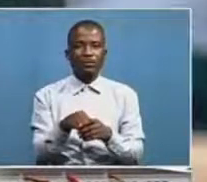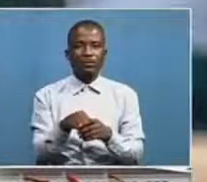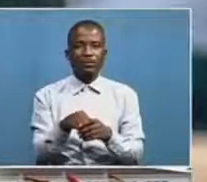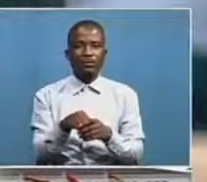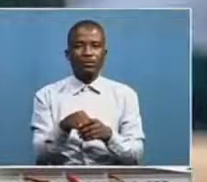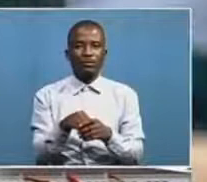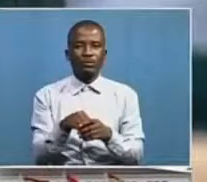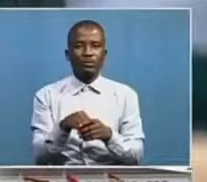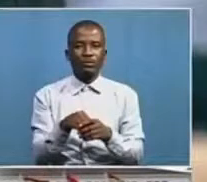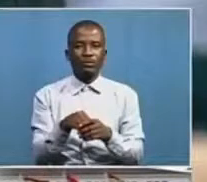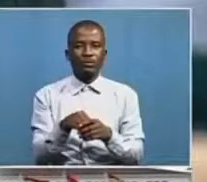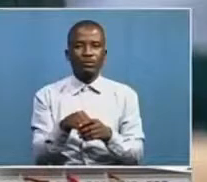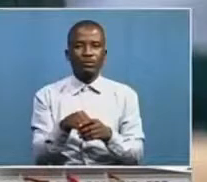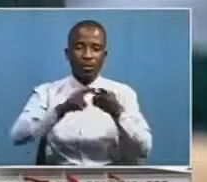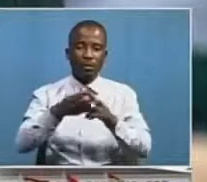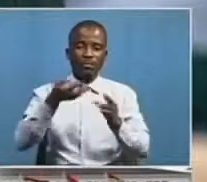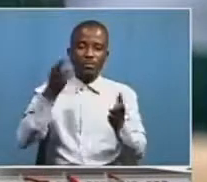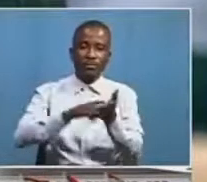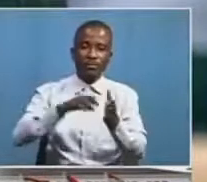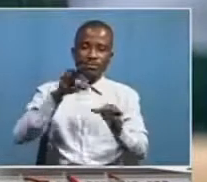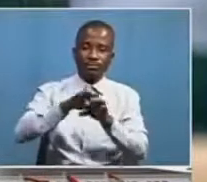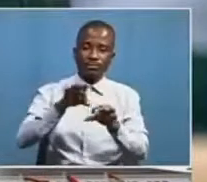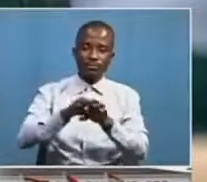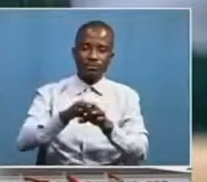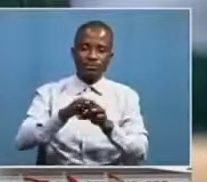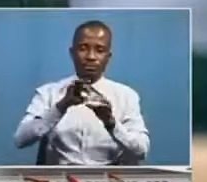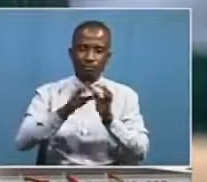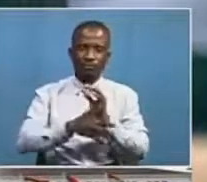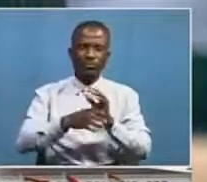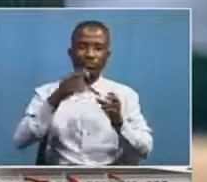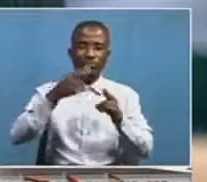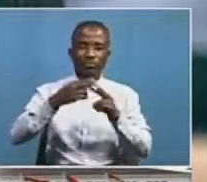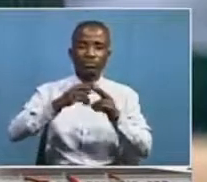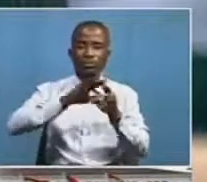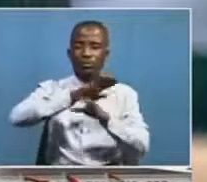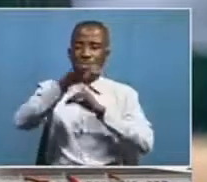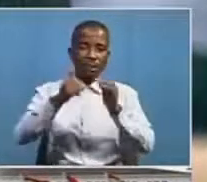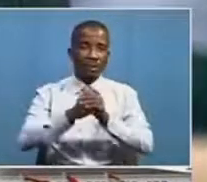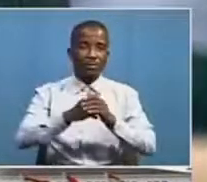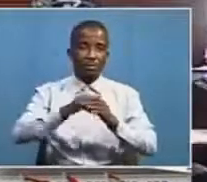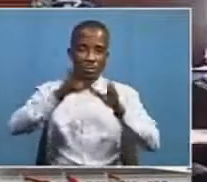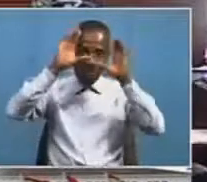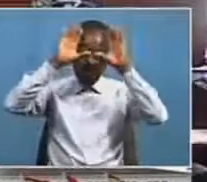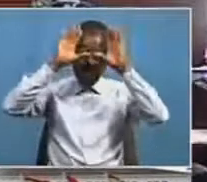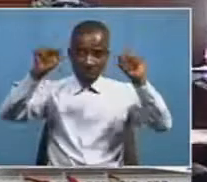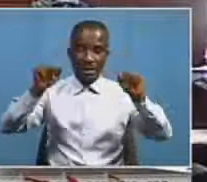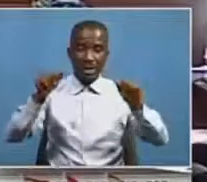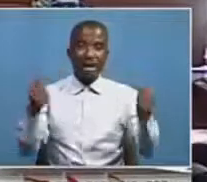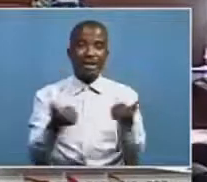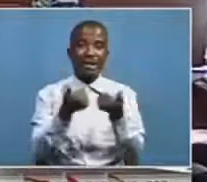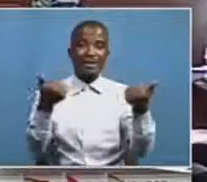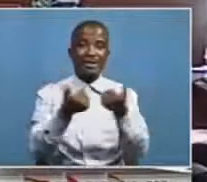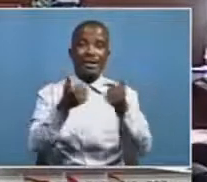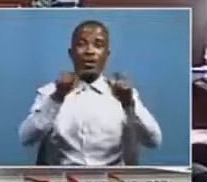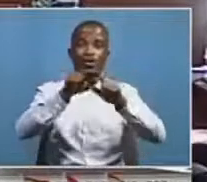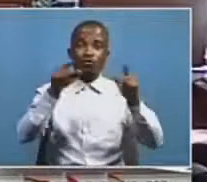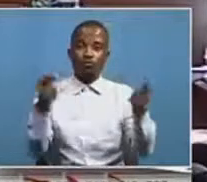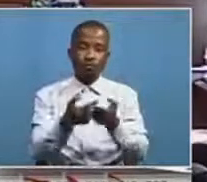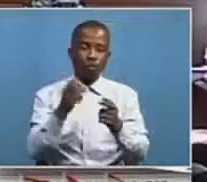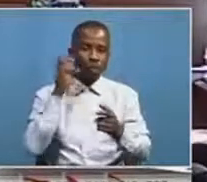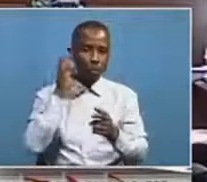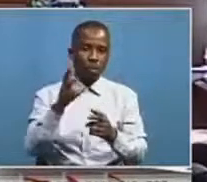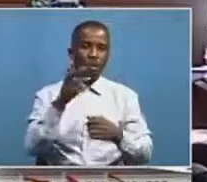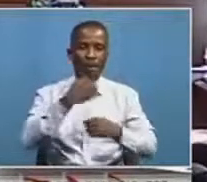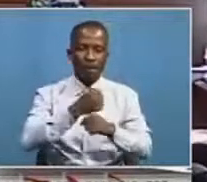total number of valid votes standing to the names of each of the presidential candidates is summed up, this would yield